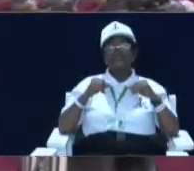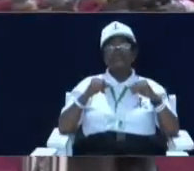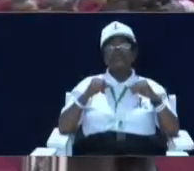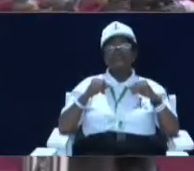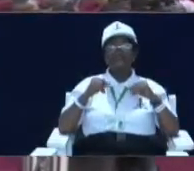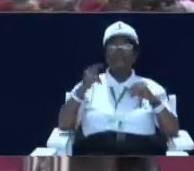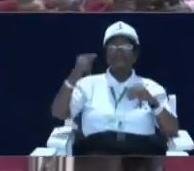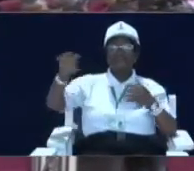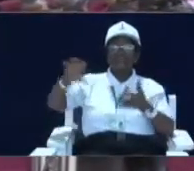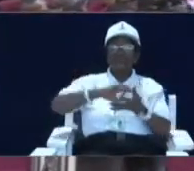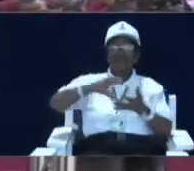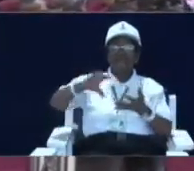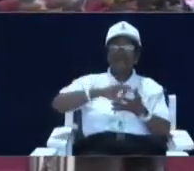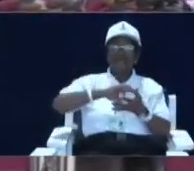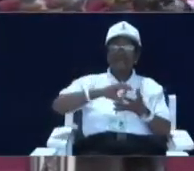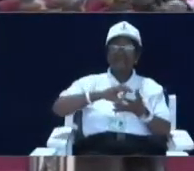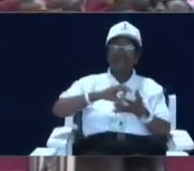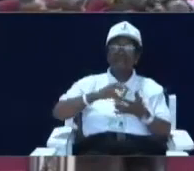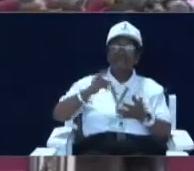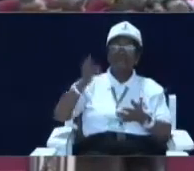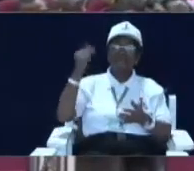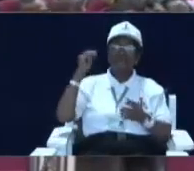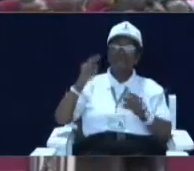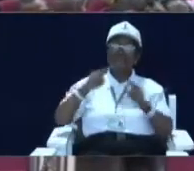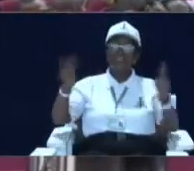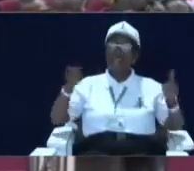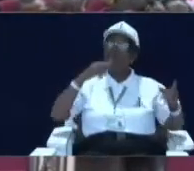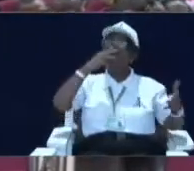The choir was very good.